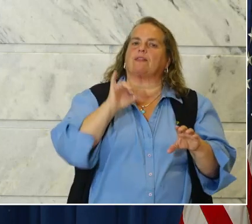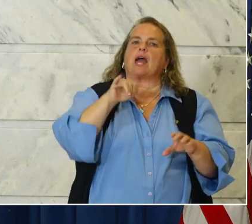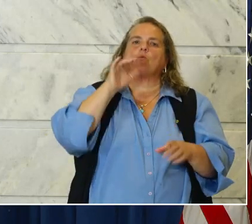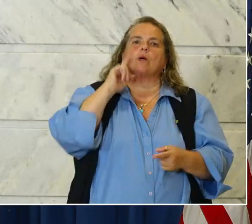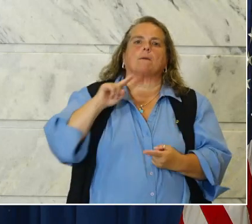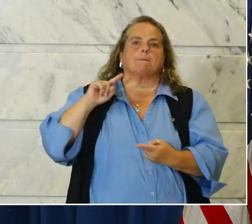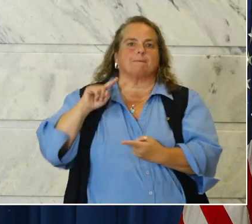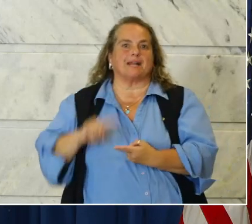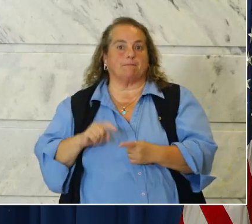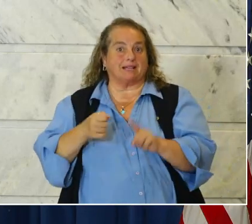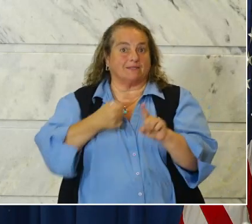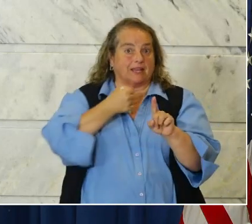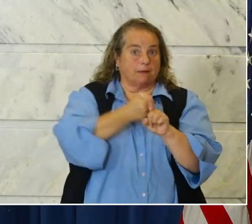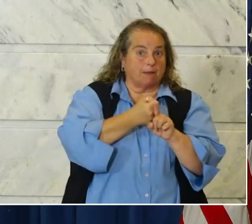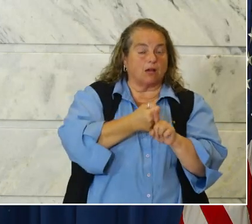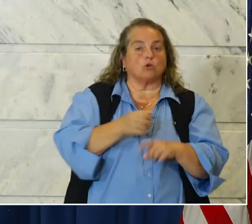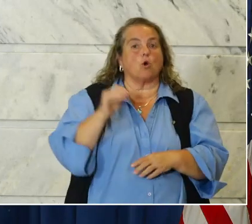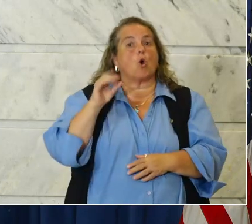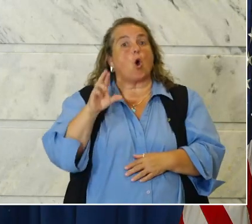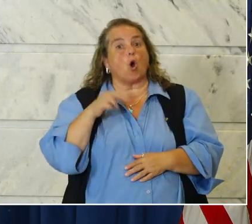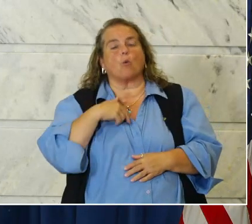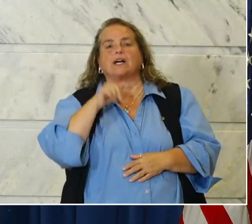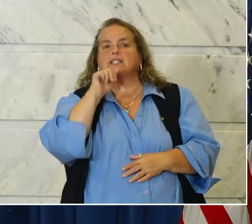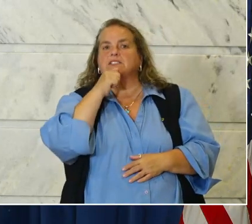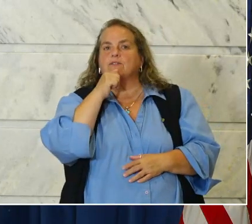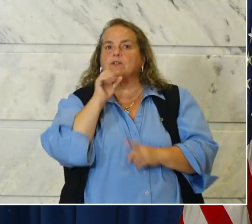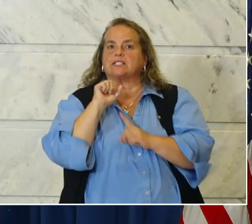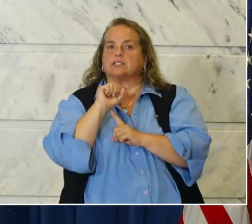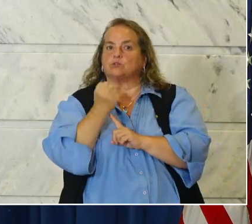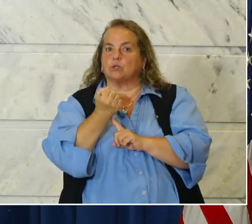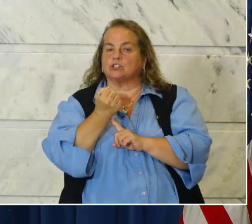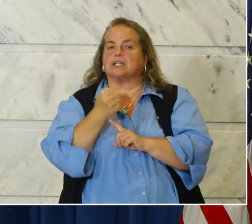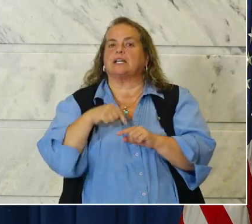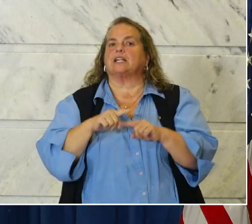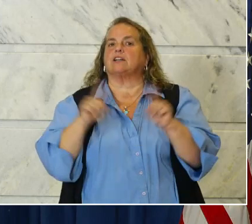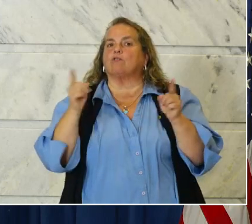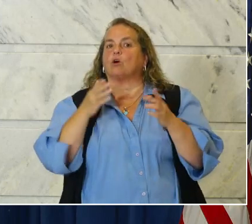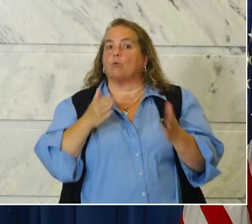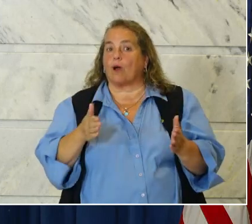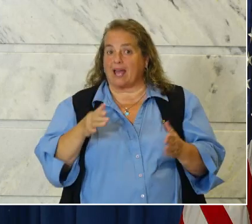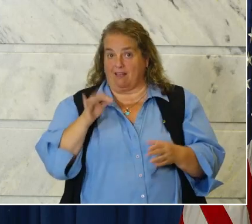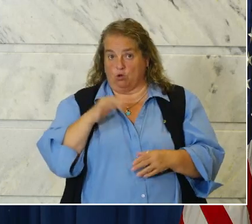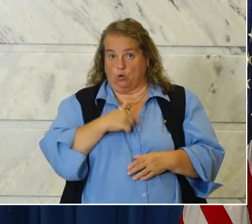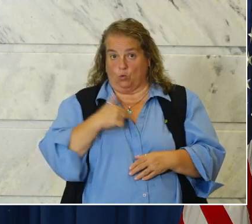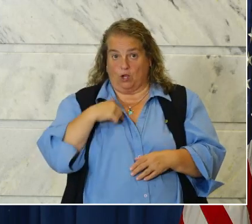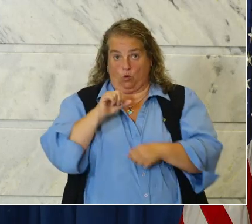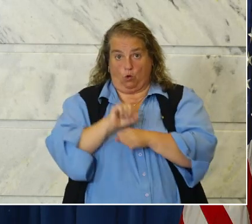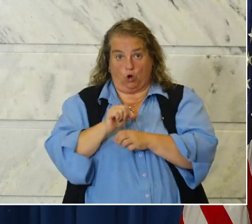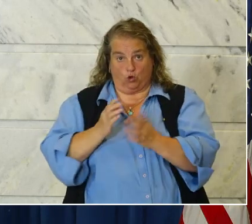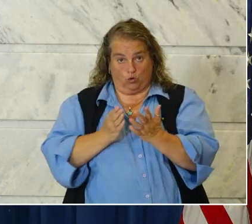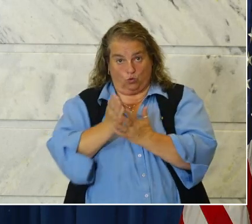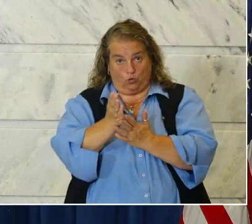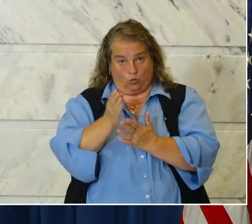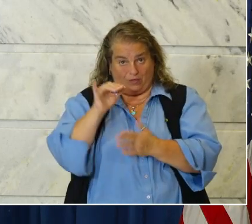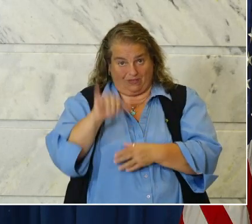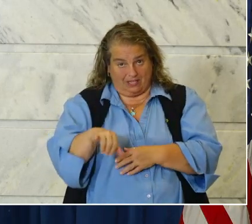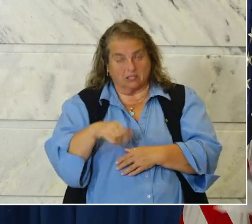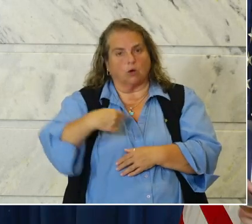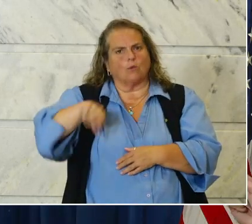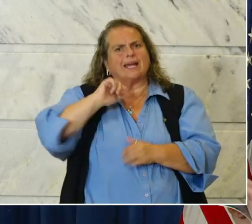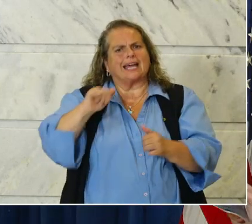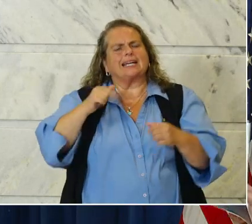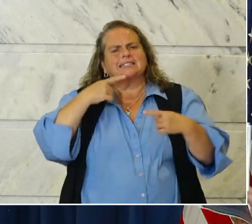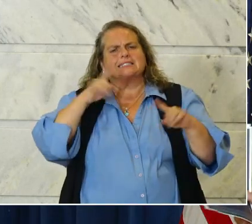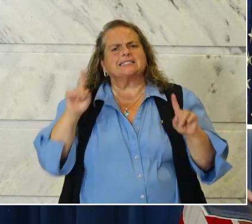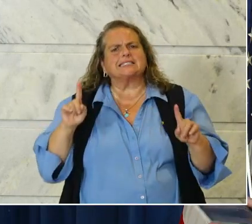lives, or we suffer the consequences in a different way. If we work together through this, we can succeed. And I'm